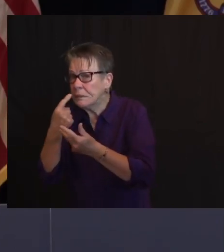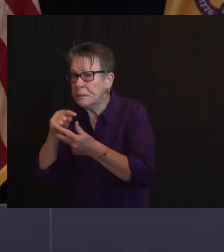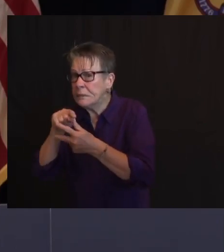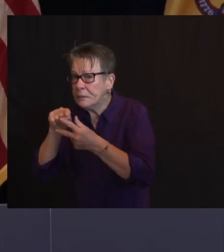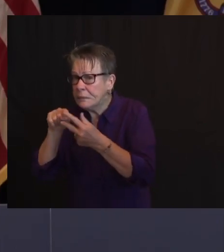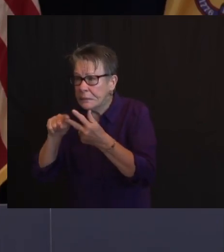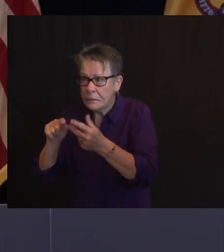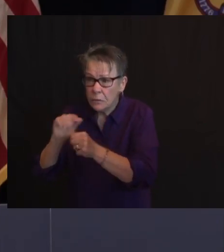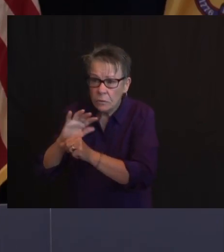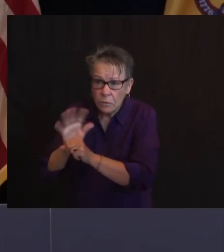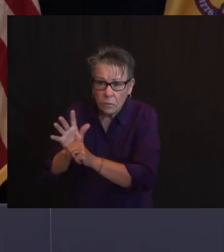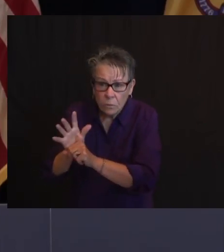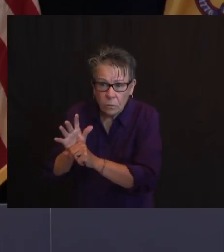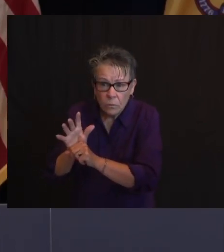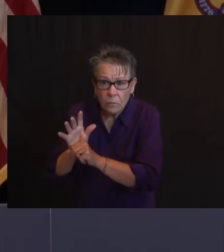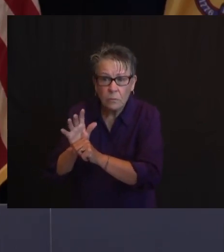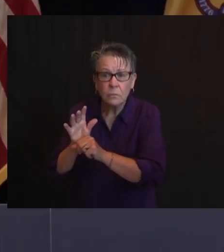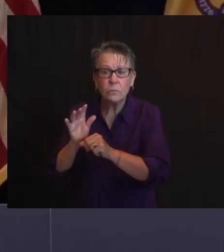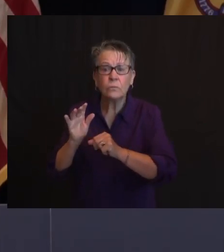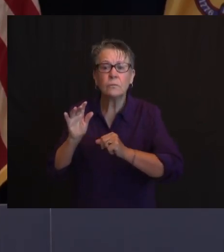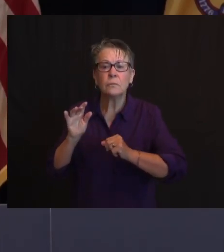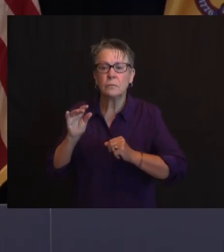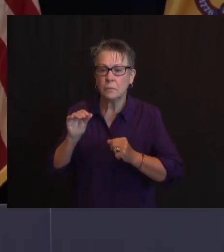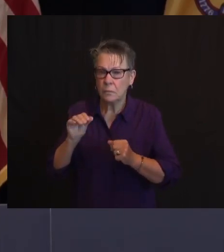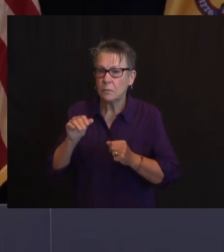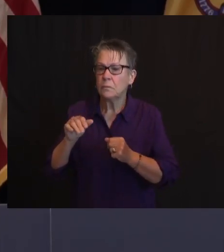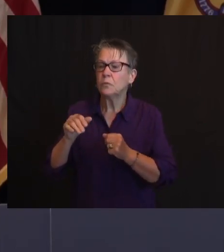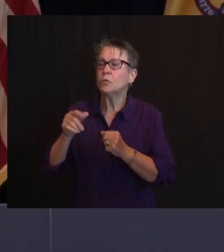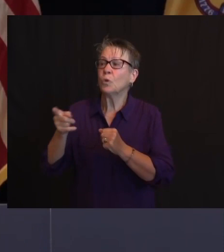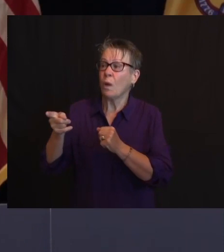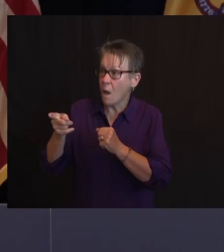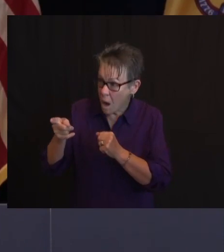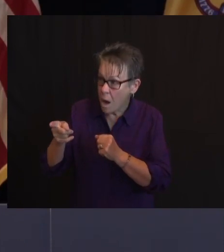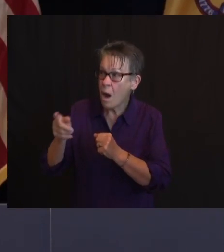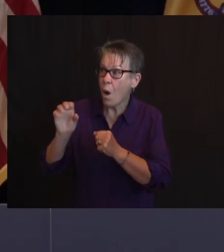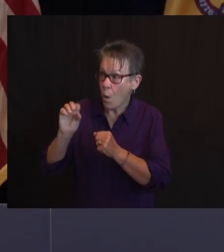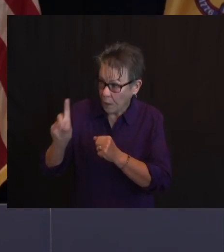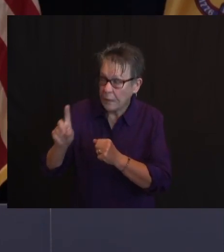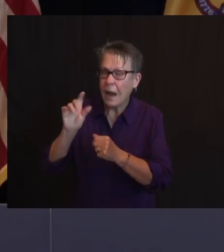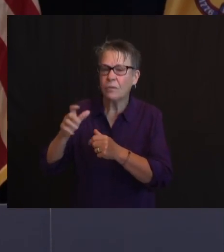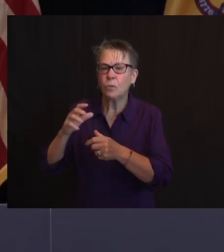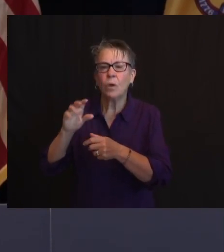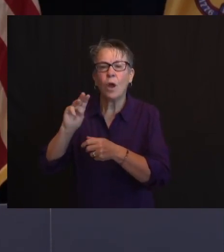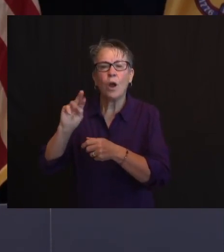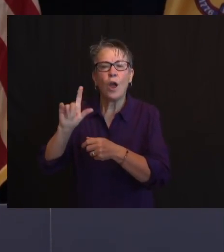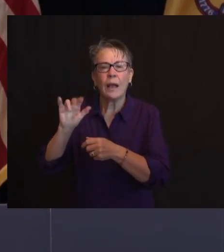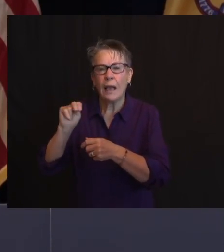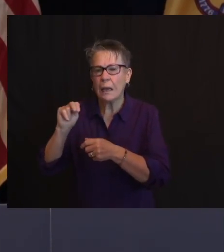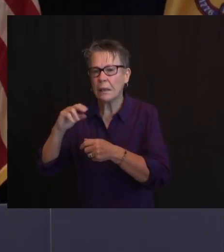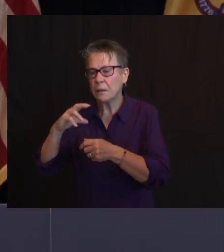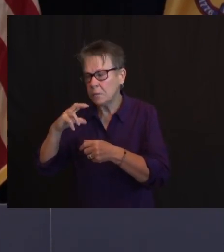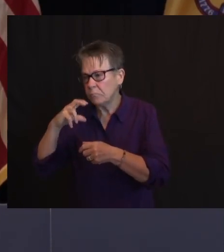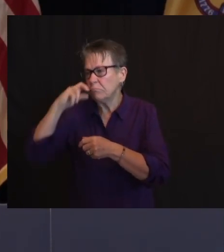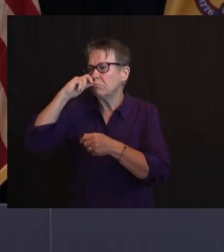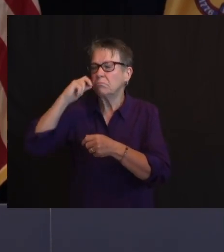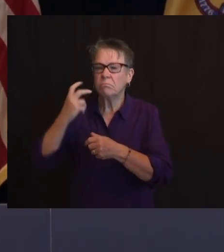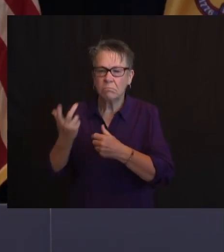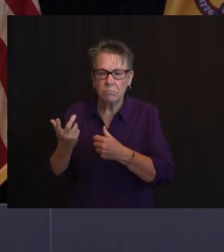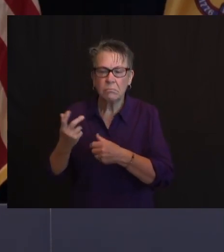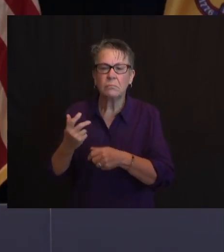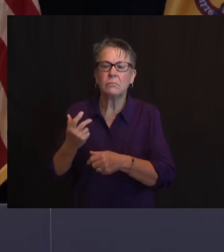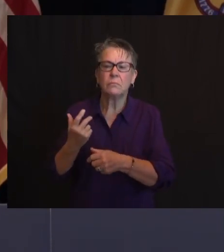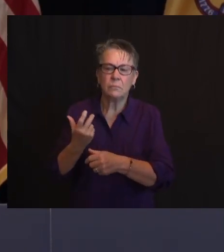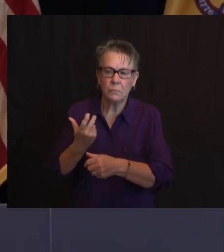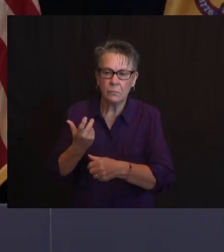10,155 times, which is that's about 40 a day. So to the governor's opening remarks and the points that it's a life-saving